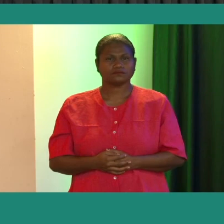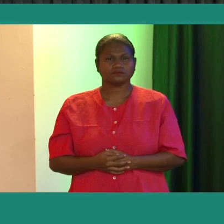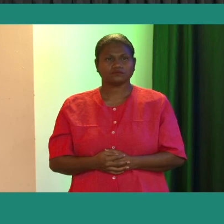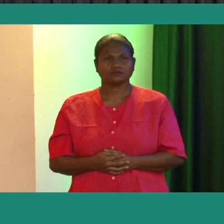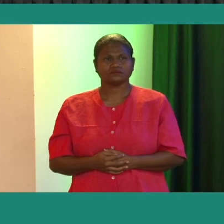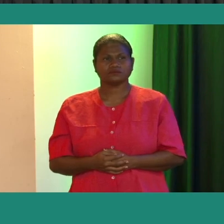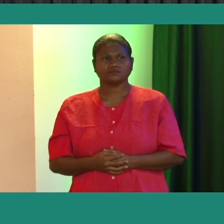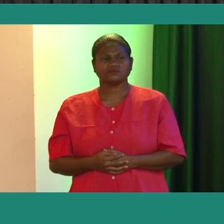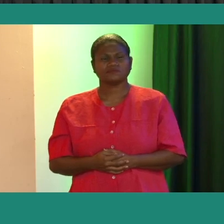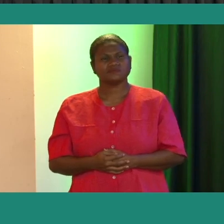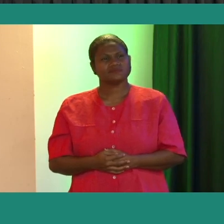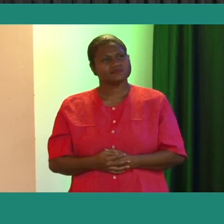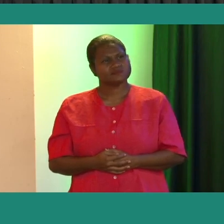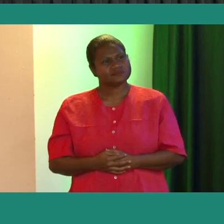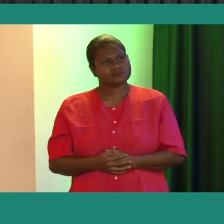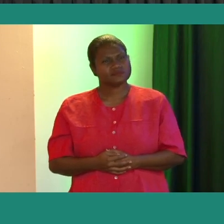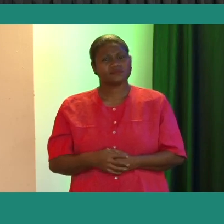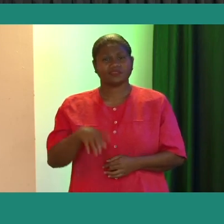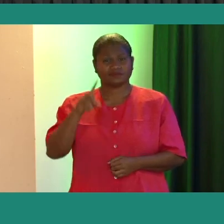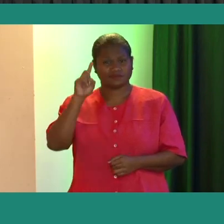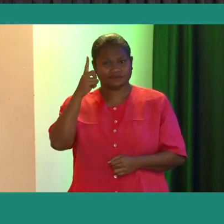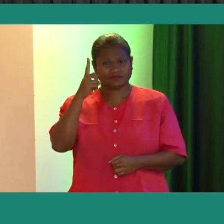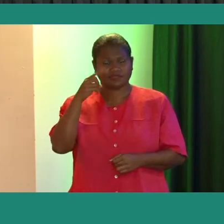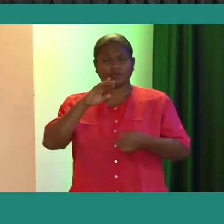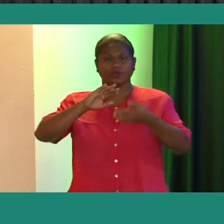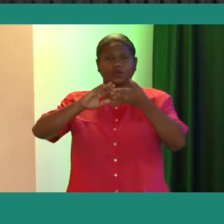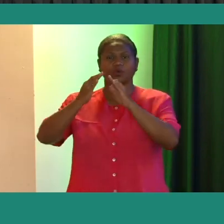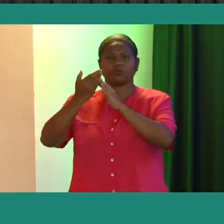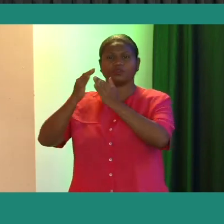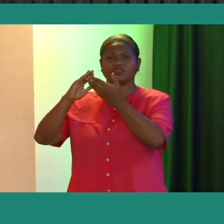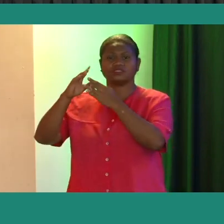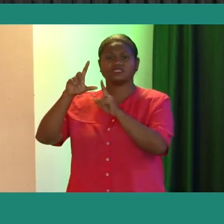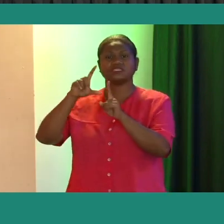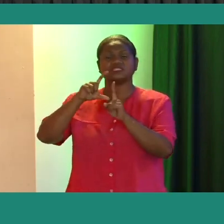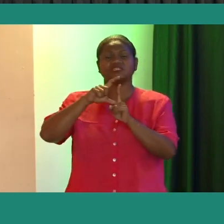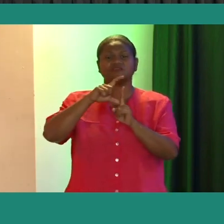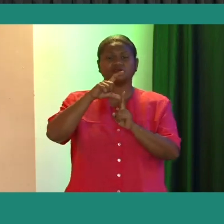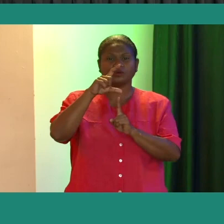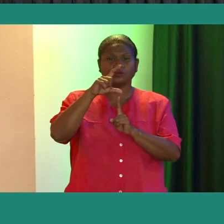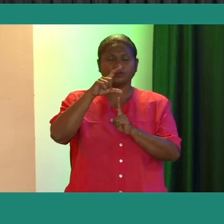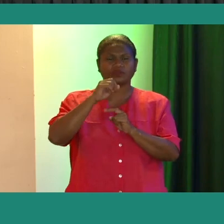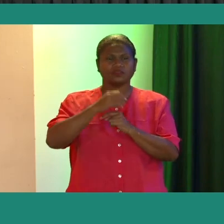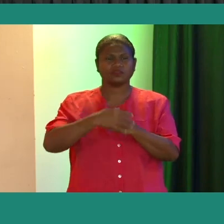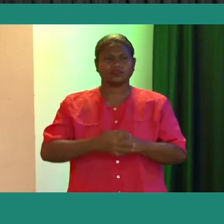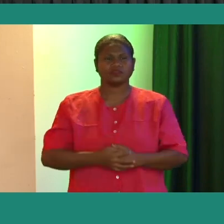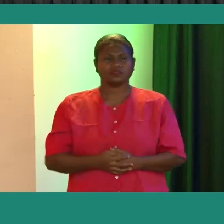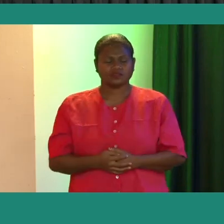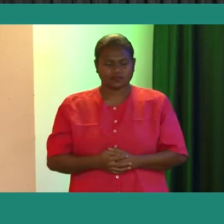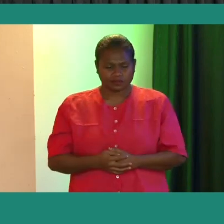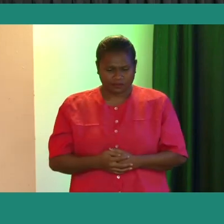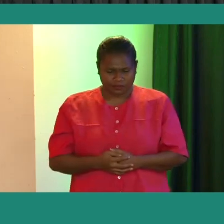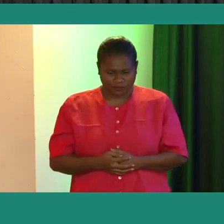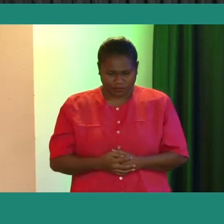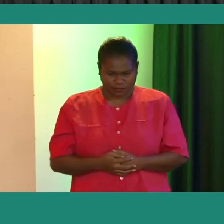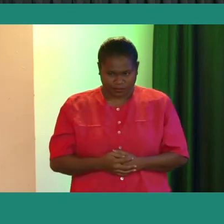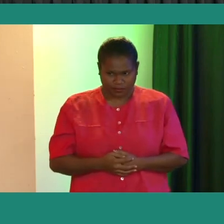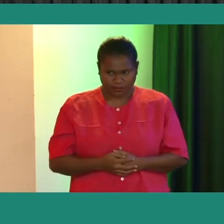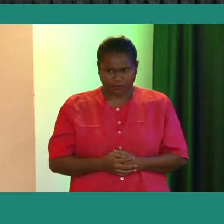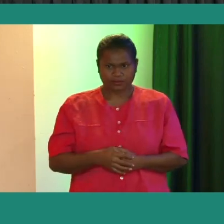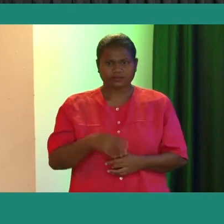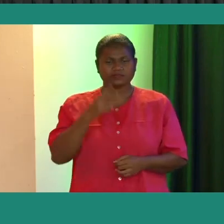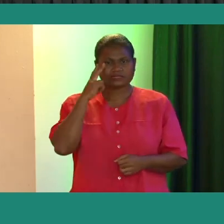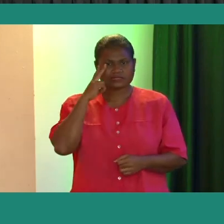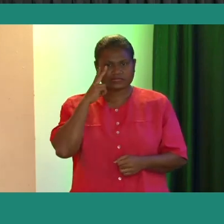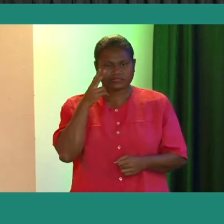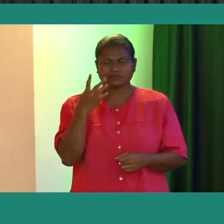I think the first community development, they have a special section that deals with all the issues